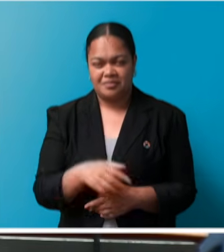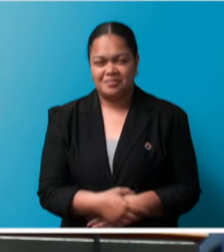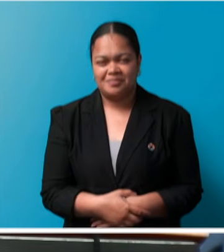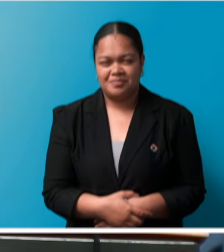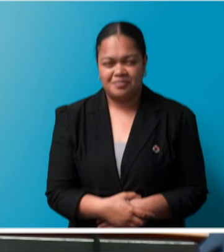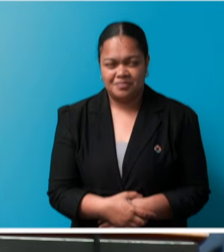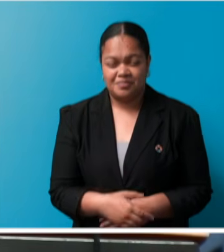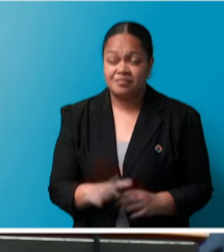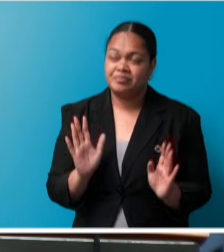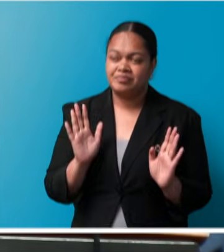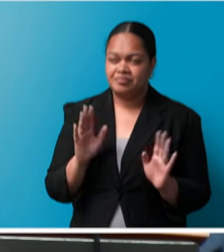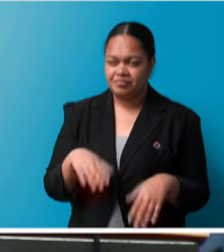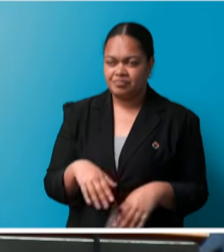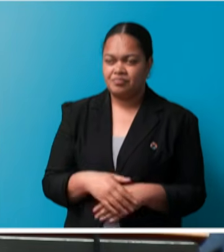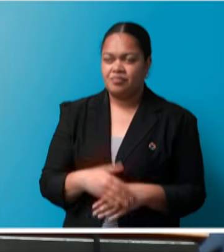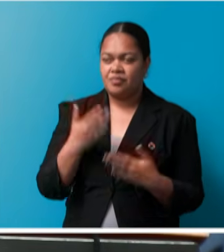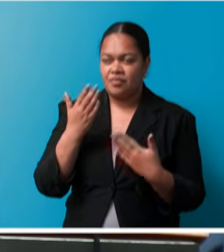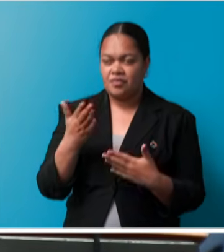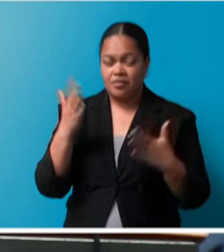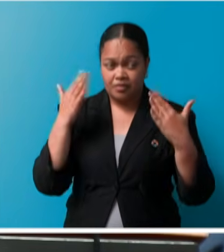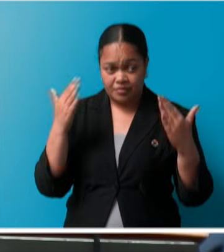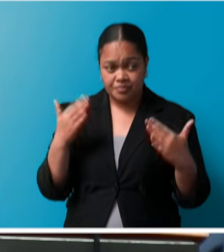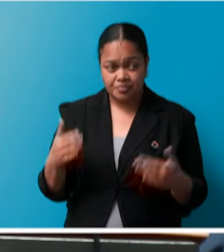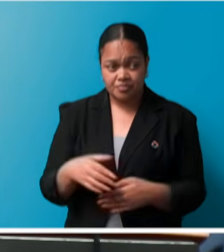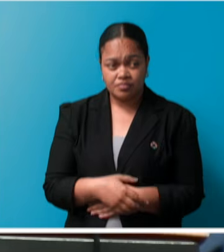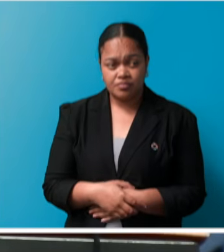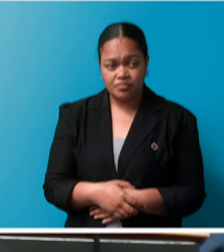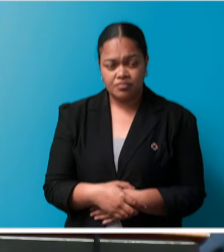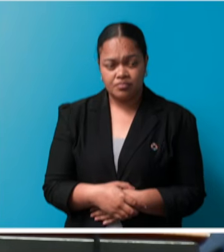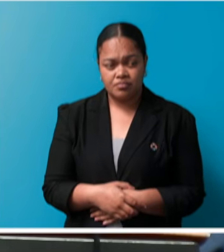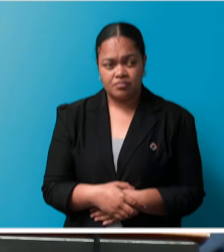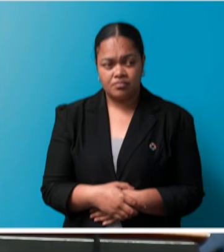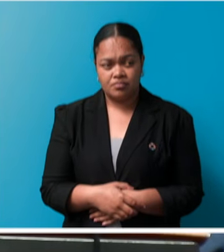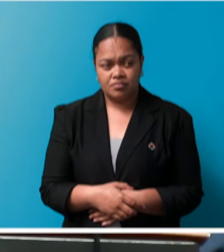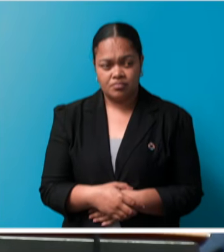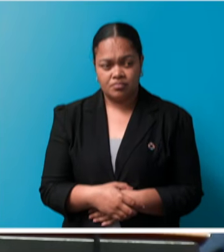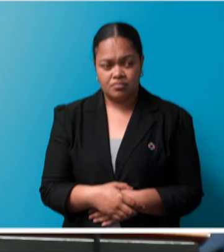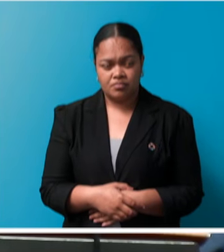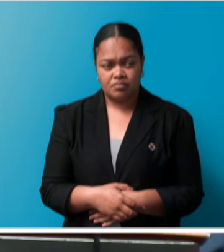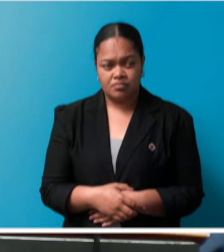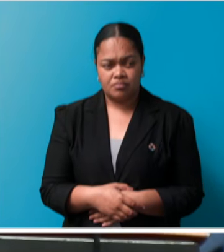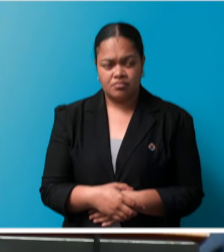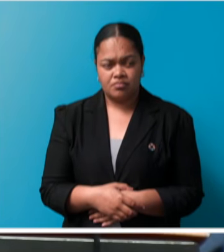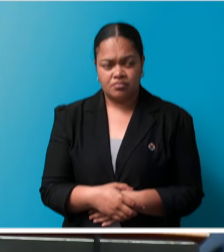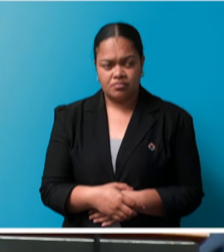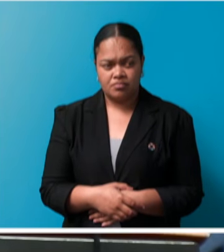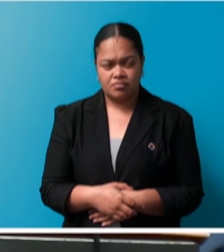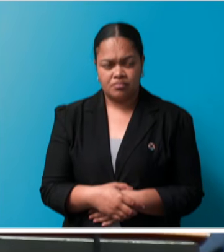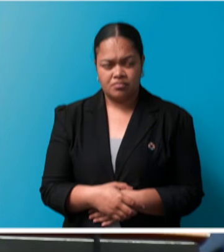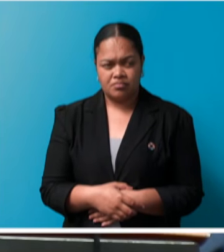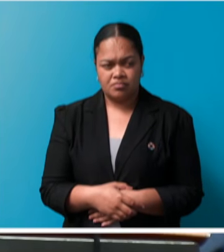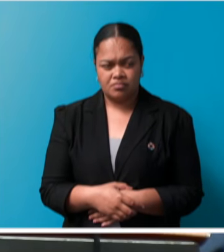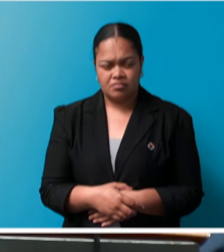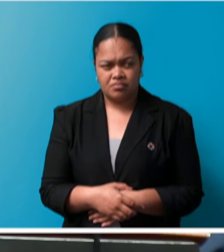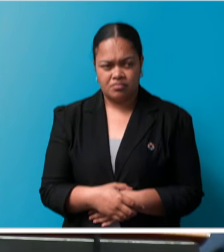Anyway, Honorable Speaker say, now coming back to, like, I've got a written speech here, but I've got a lot of things to others